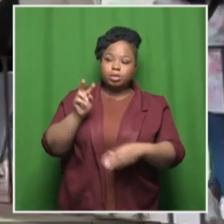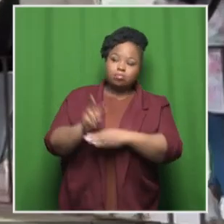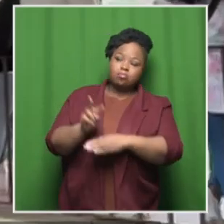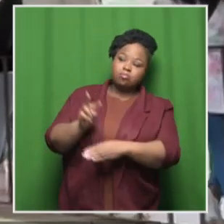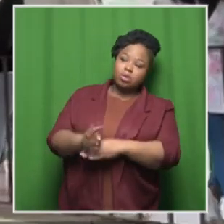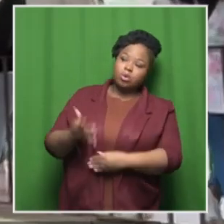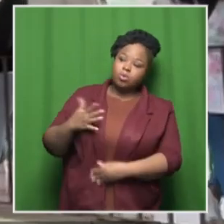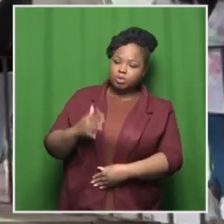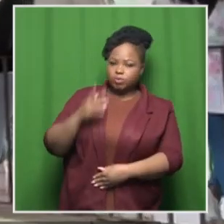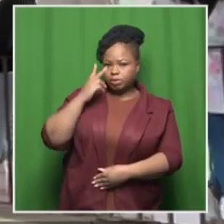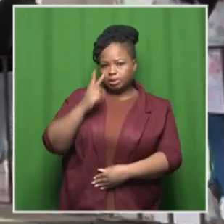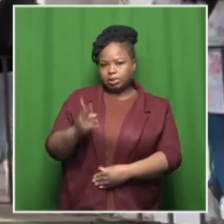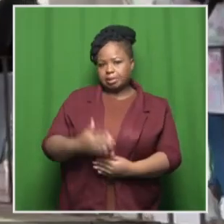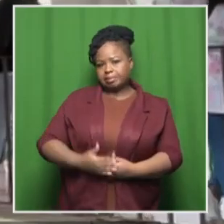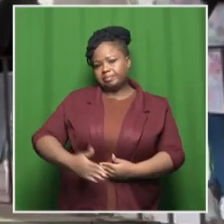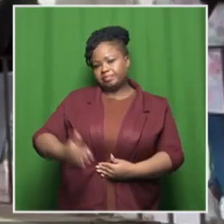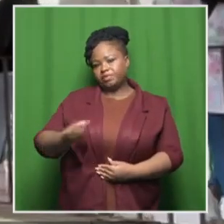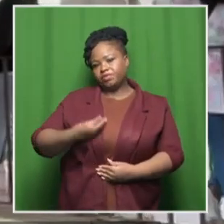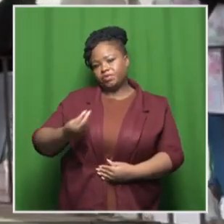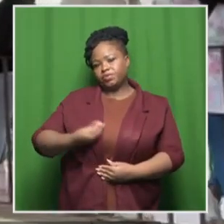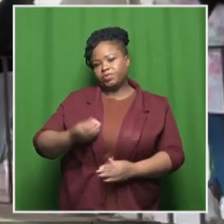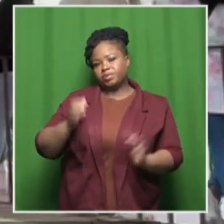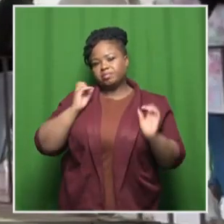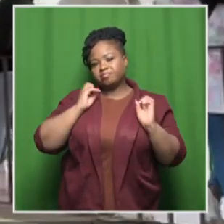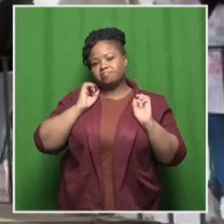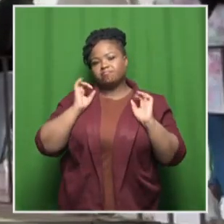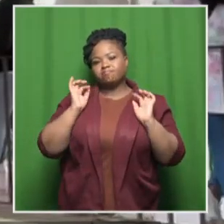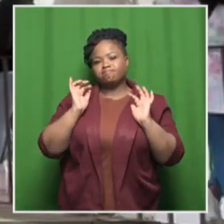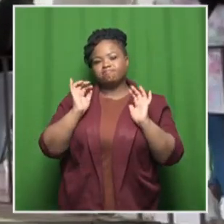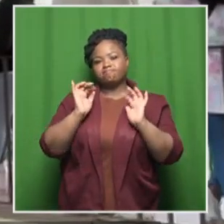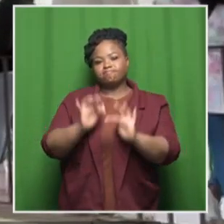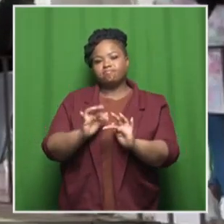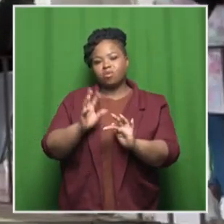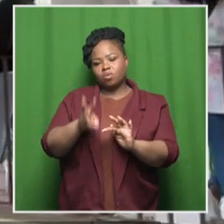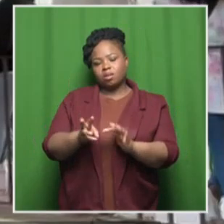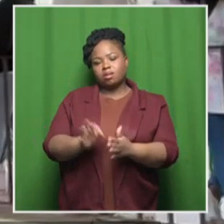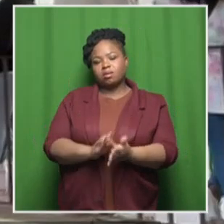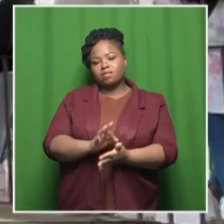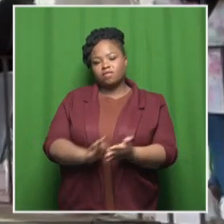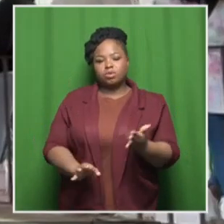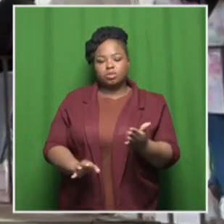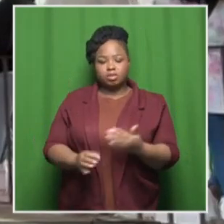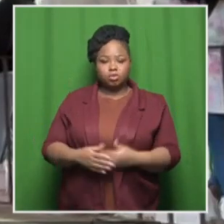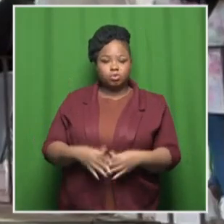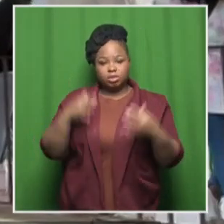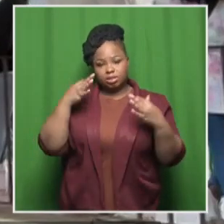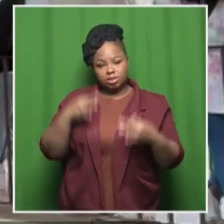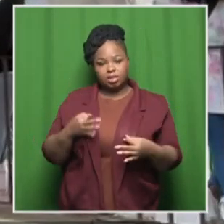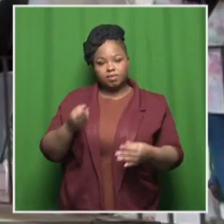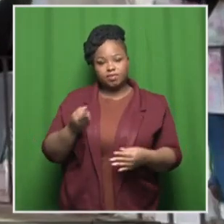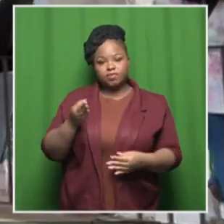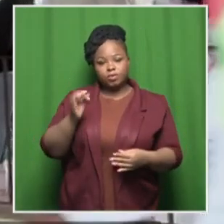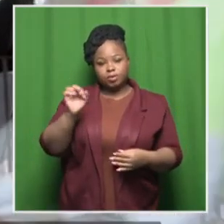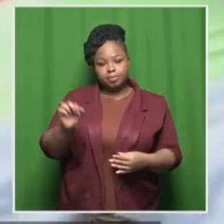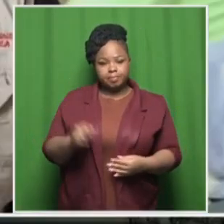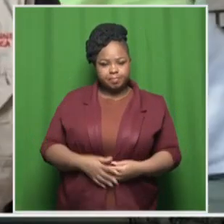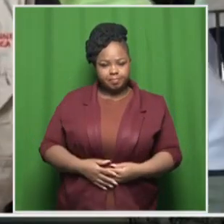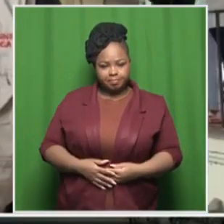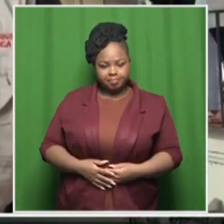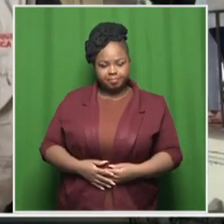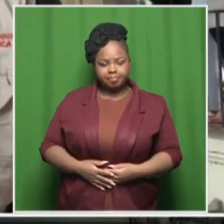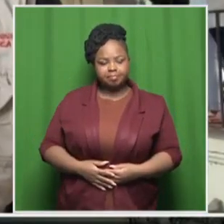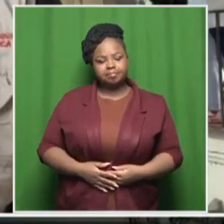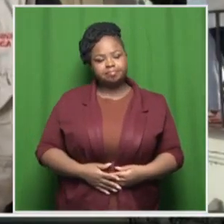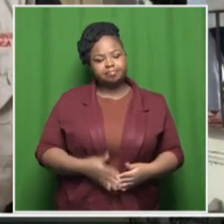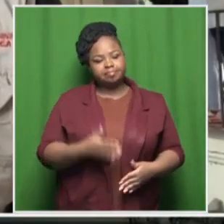to see how these young people are going to turn out in deciding on the future of their country. Well, we'll